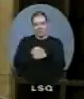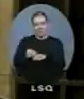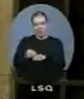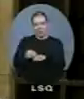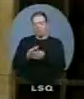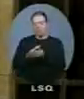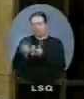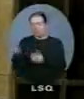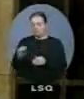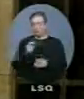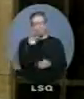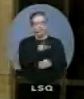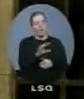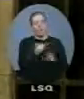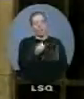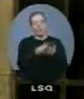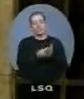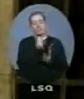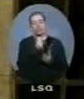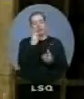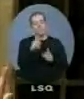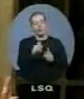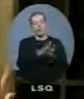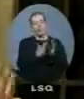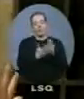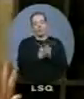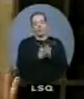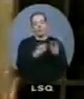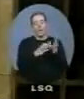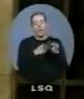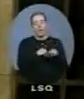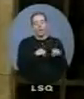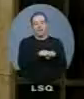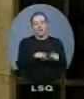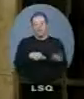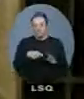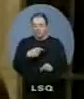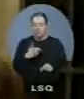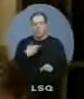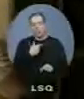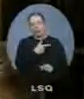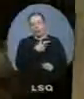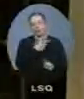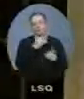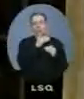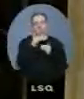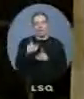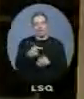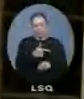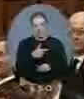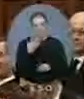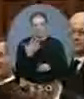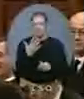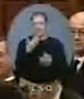interest to protect the vested interest of a cabal of the 5 giant cable companies? The Honourable Minister